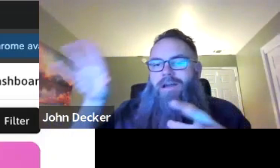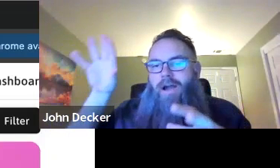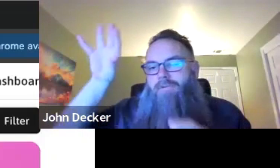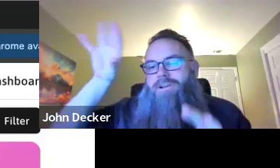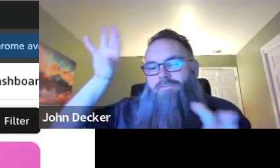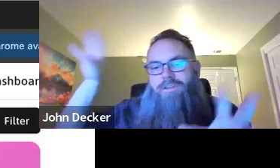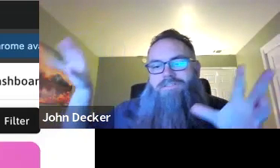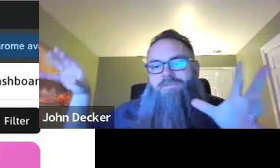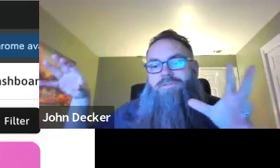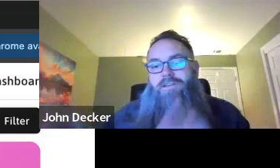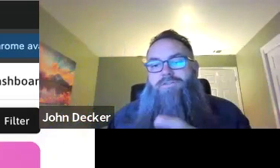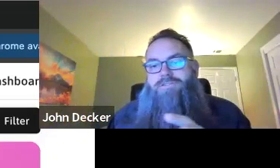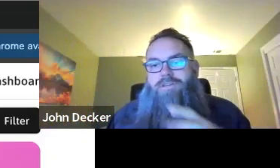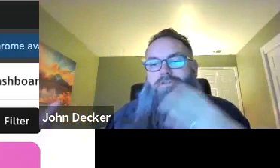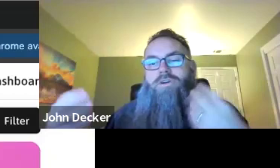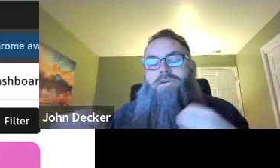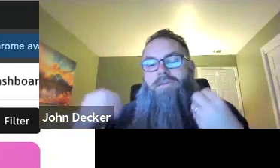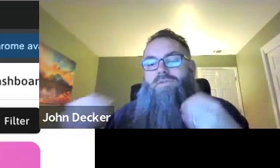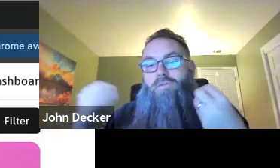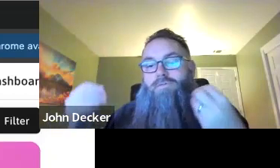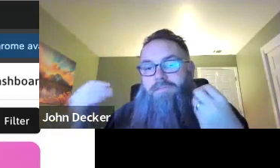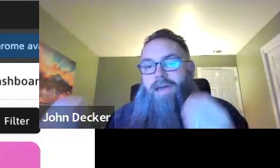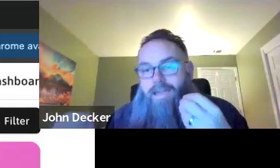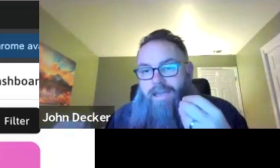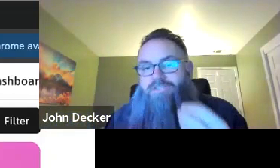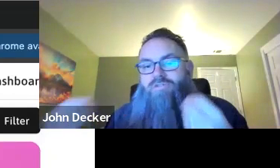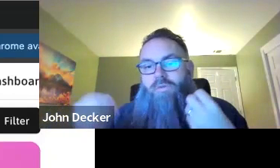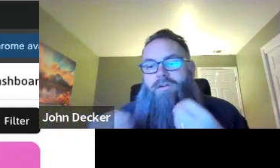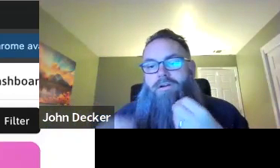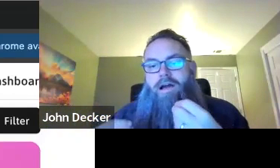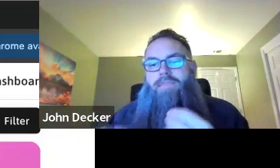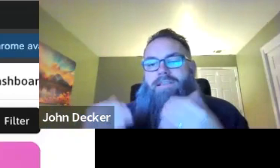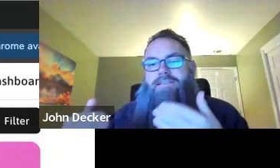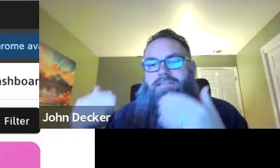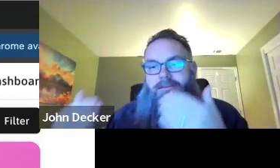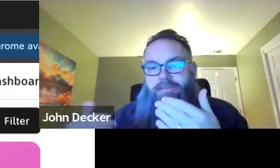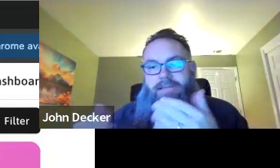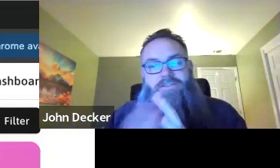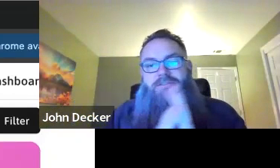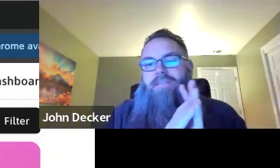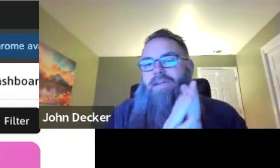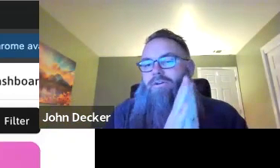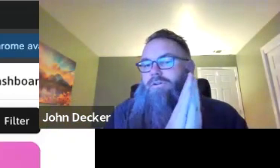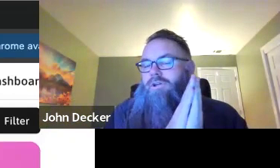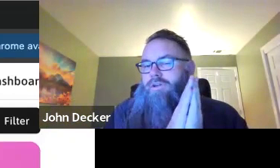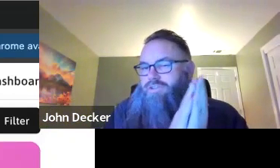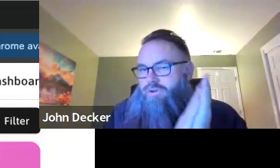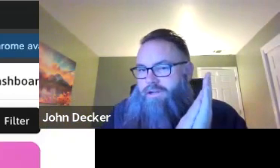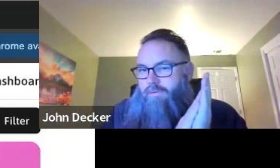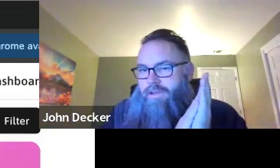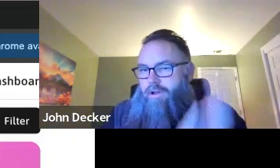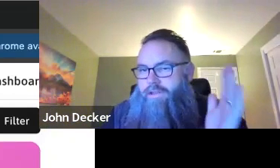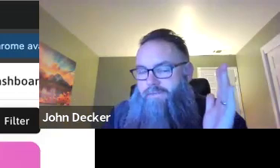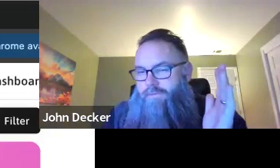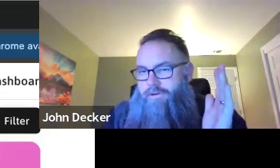today. I wanted to bring these folks here so that you could give your feedback as to whether or not this is something, because you guys are currently